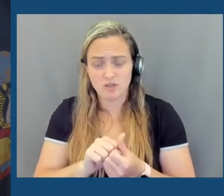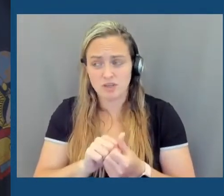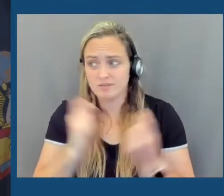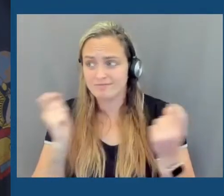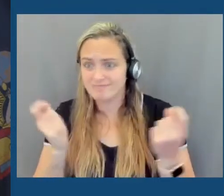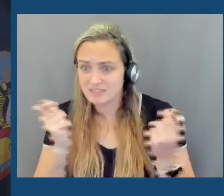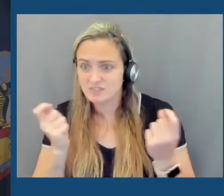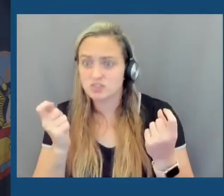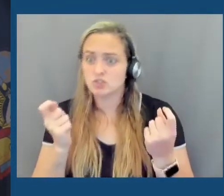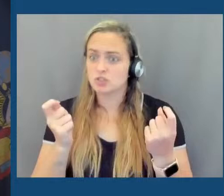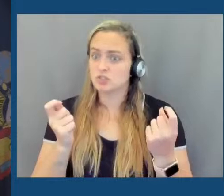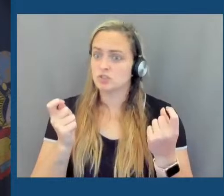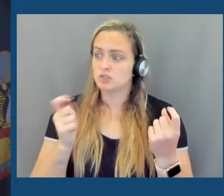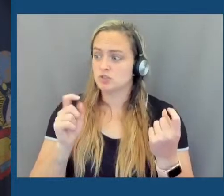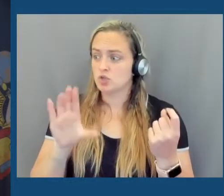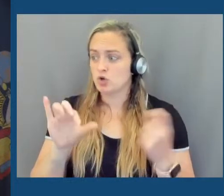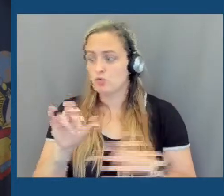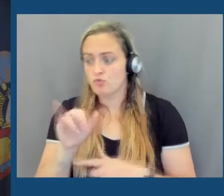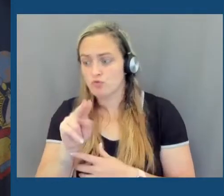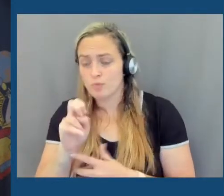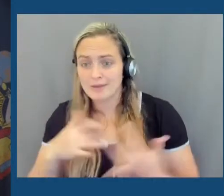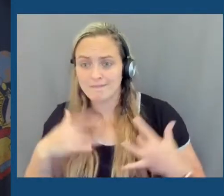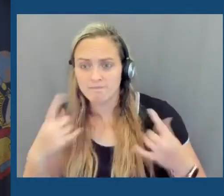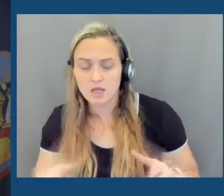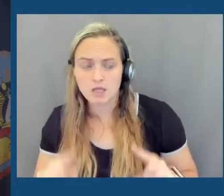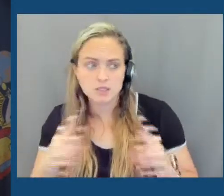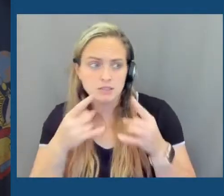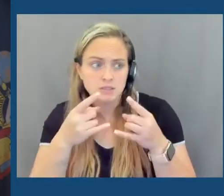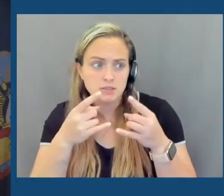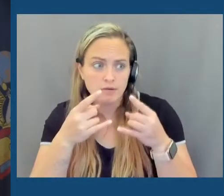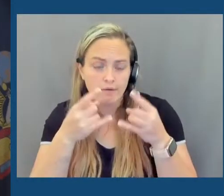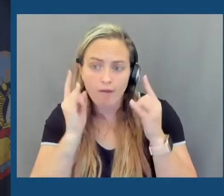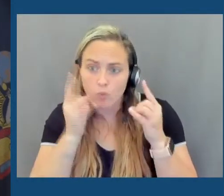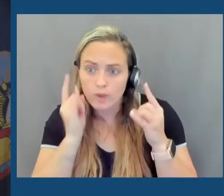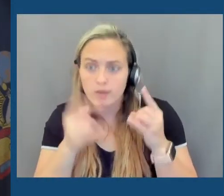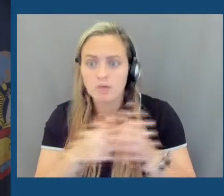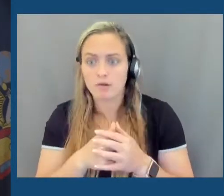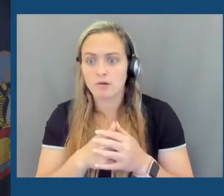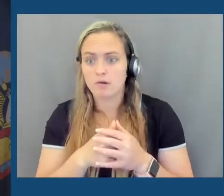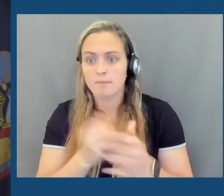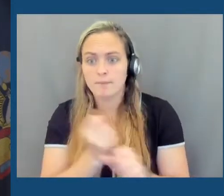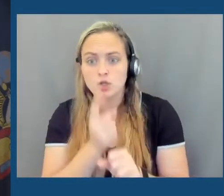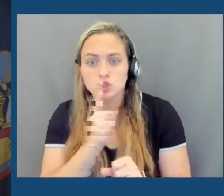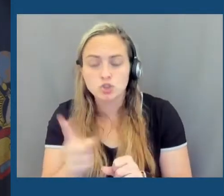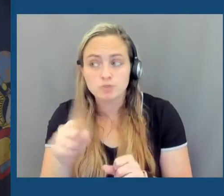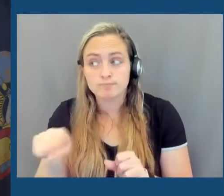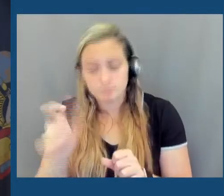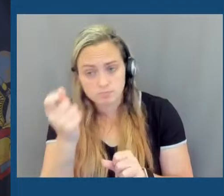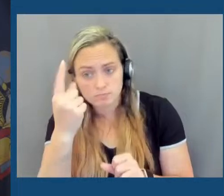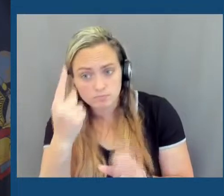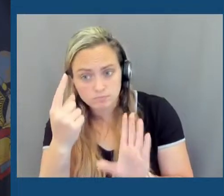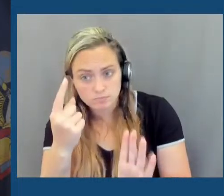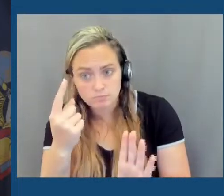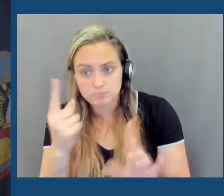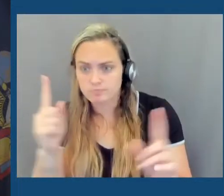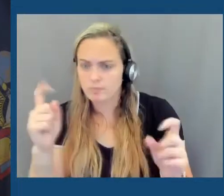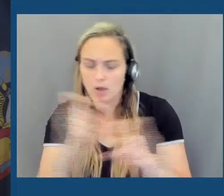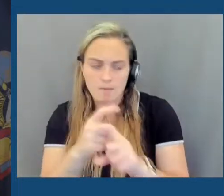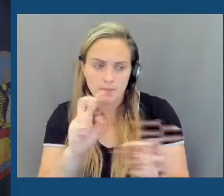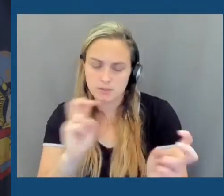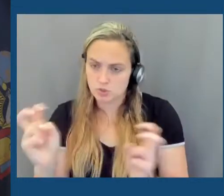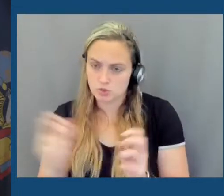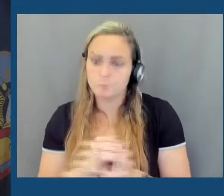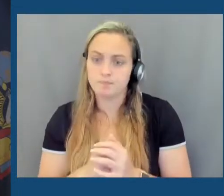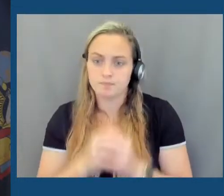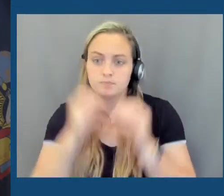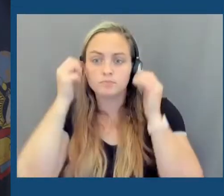Caribbean events, our many events, Halloween. I assure everyone, we understand how complex this issue is,